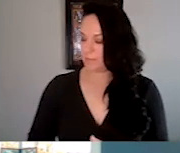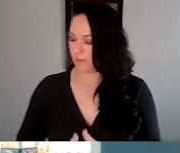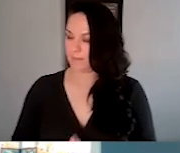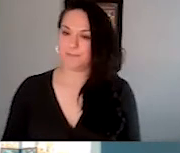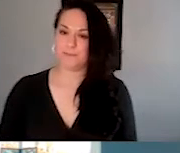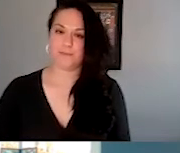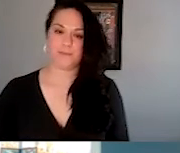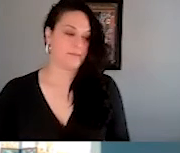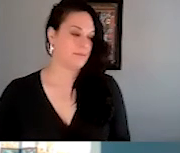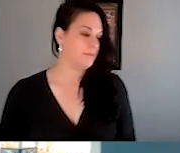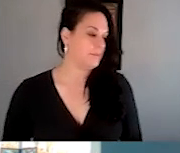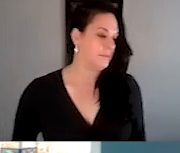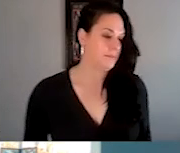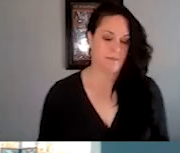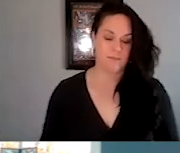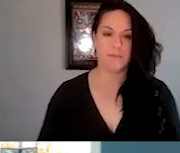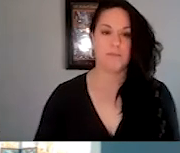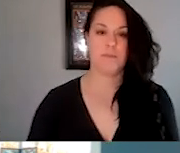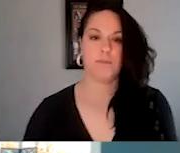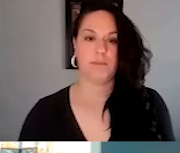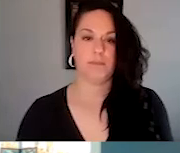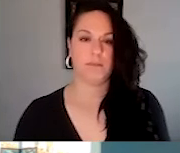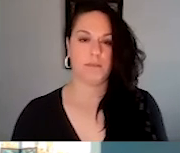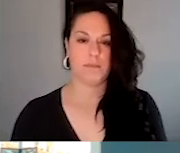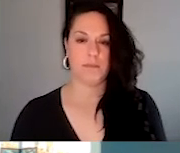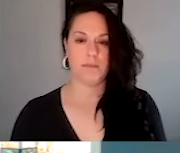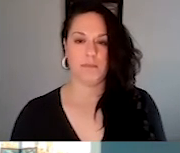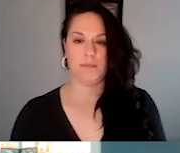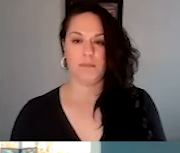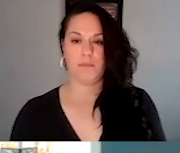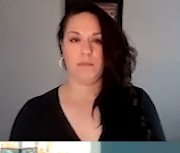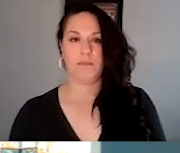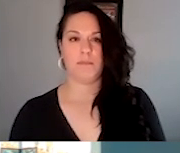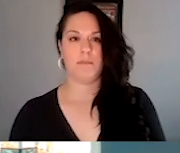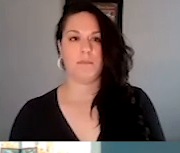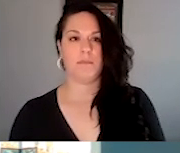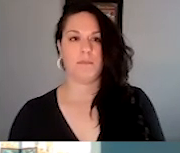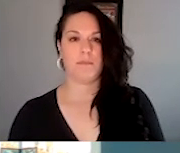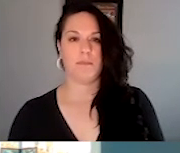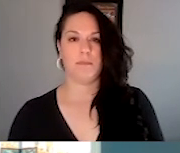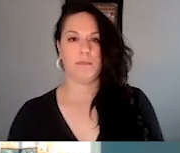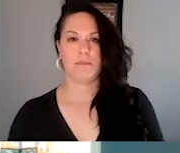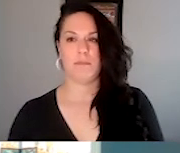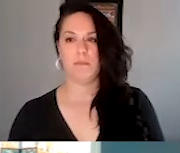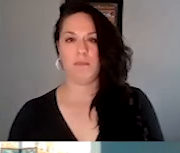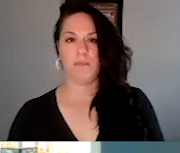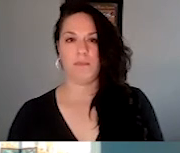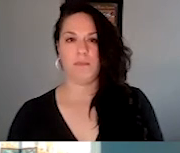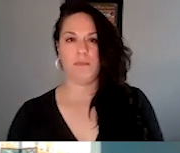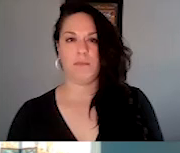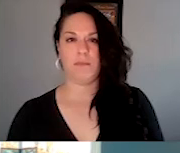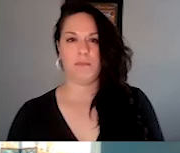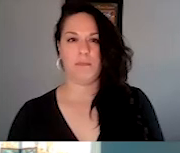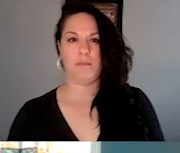in a lot of states with law enforcement and other partners, very similar to Christina explained. Who are your partners and how do you get them involved